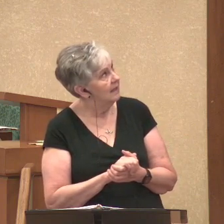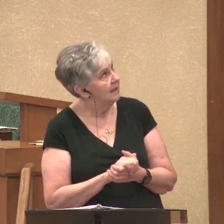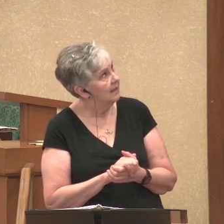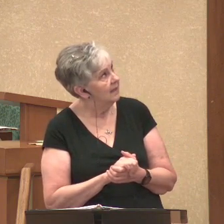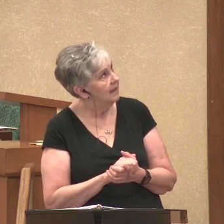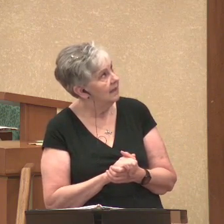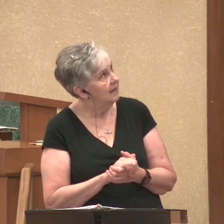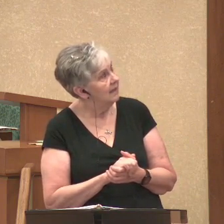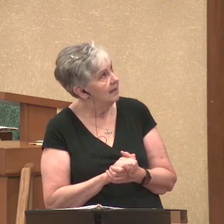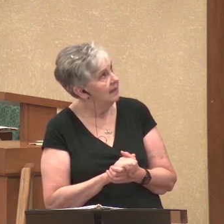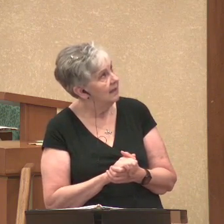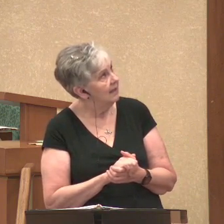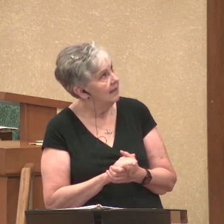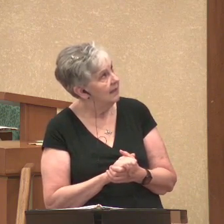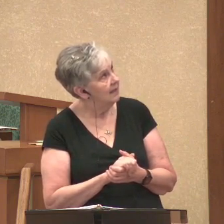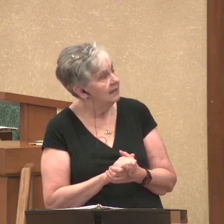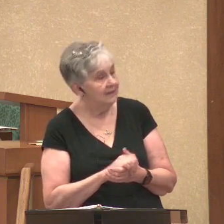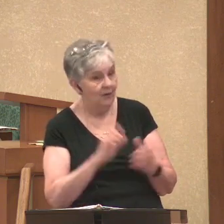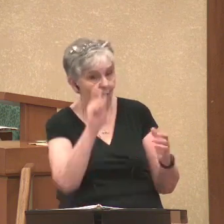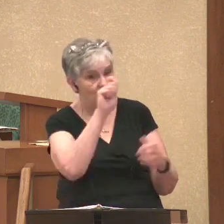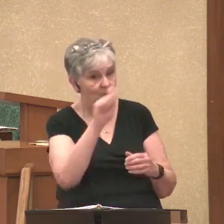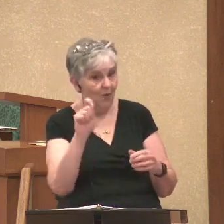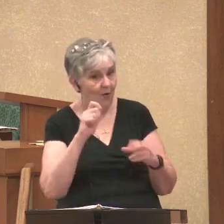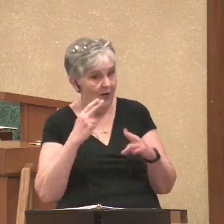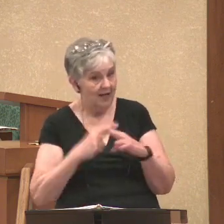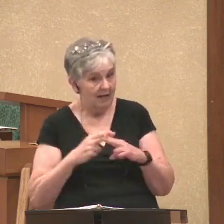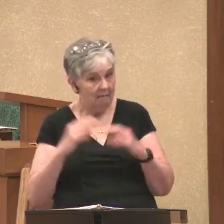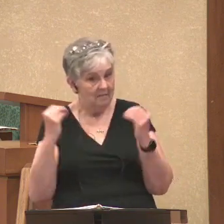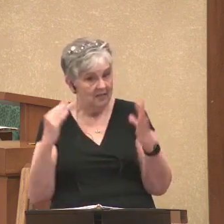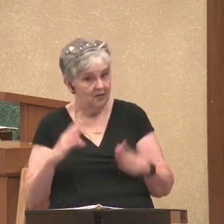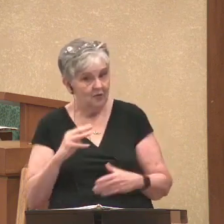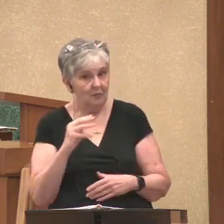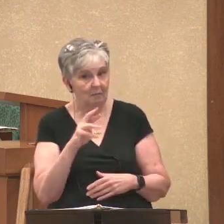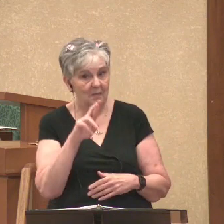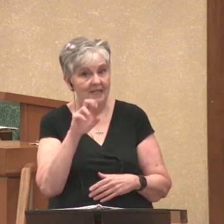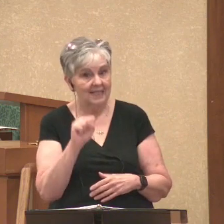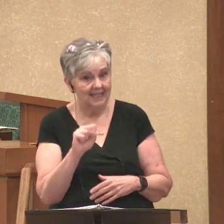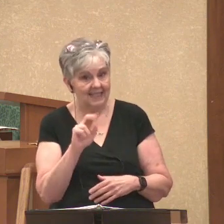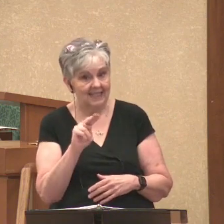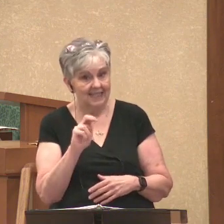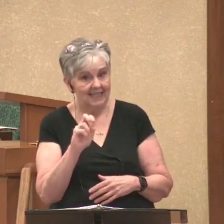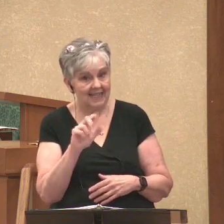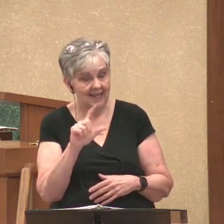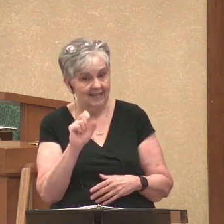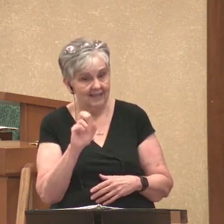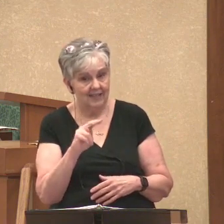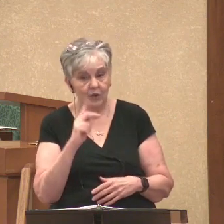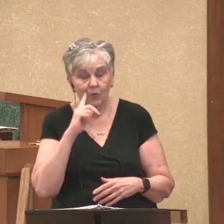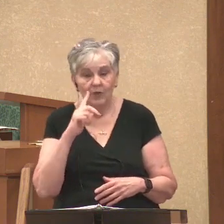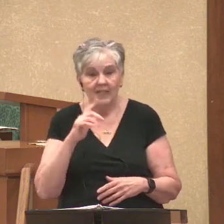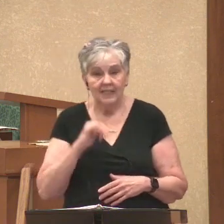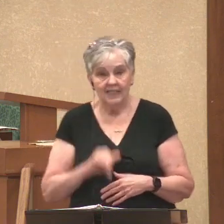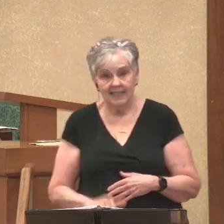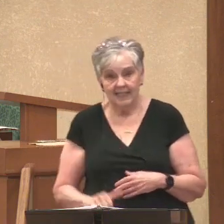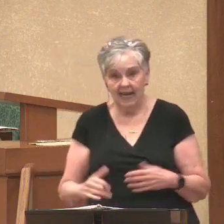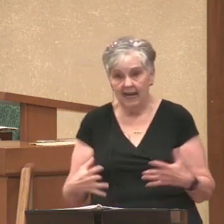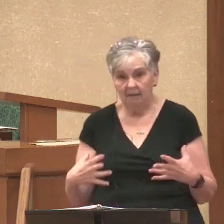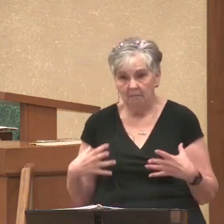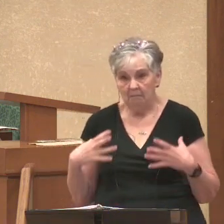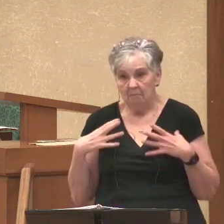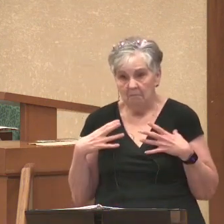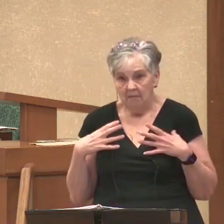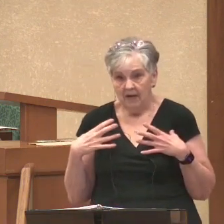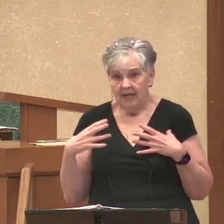Nelson. And then she said that she would stay in for recess and Sam could be free to go out